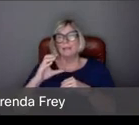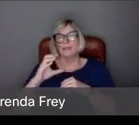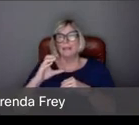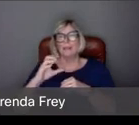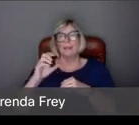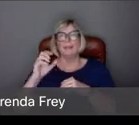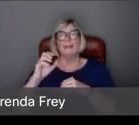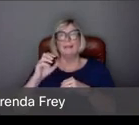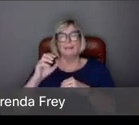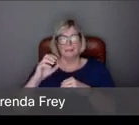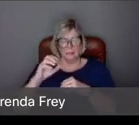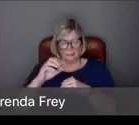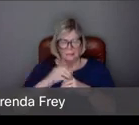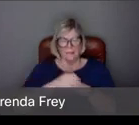said that.